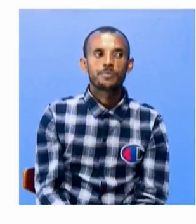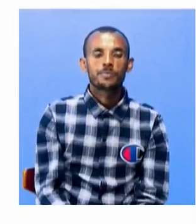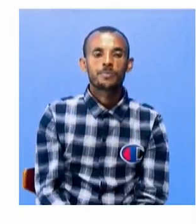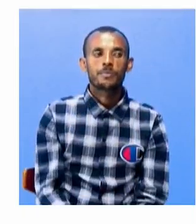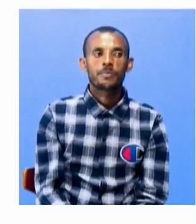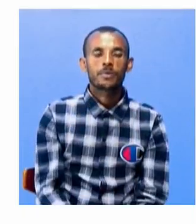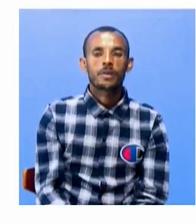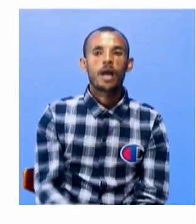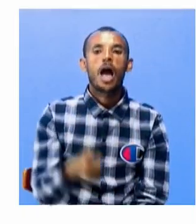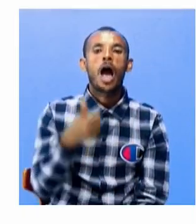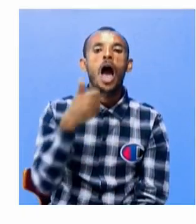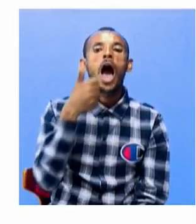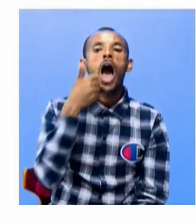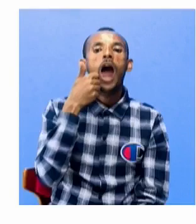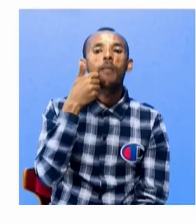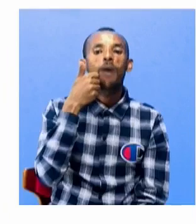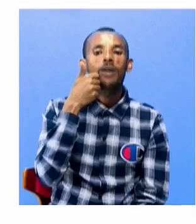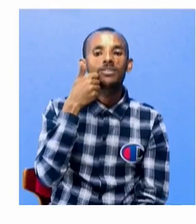Almaz